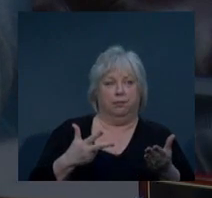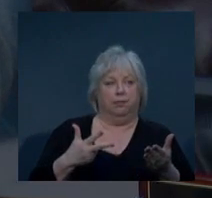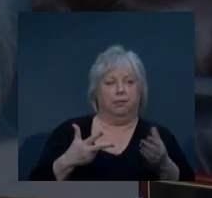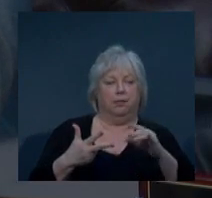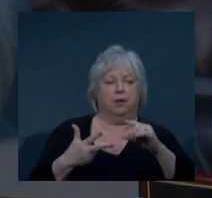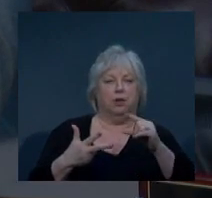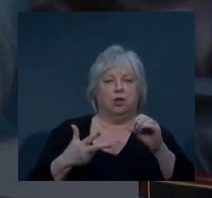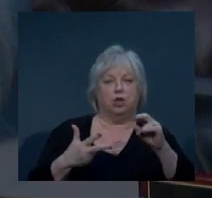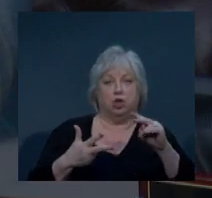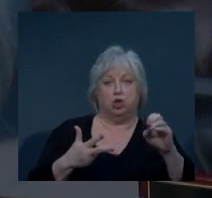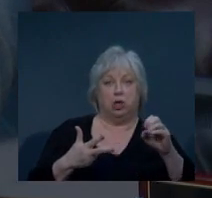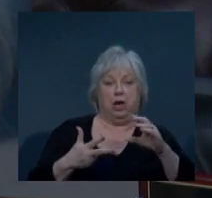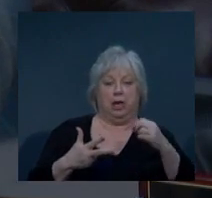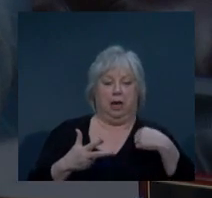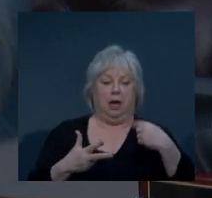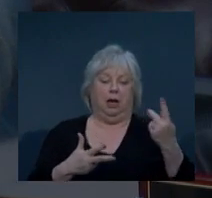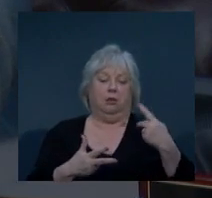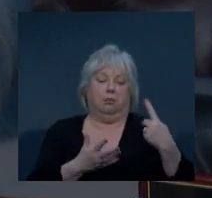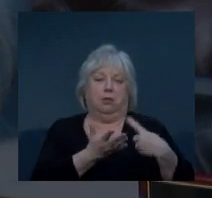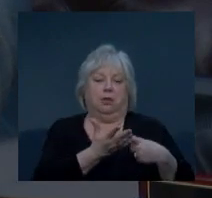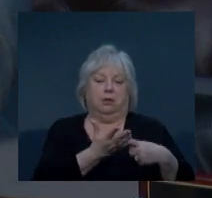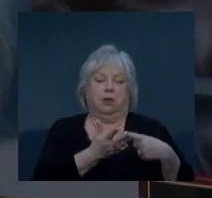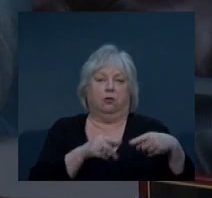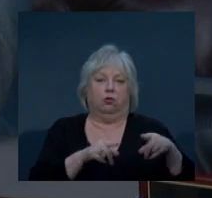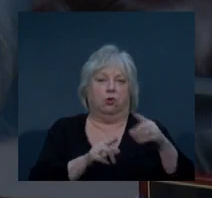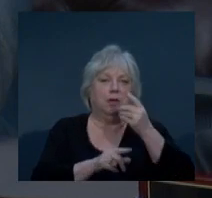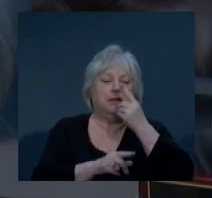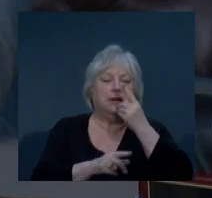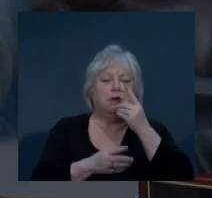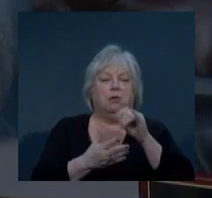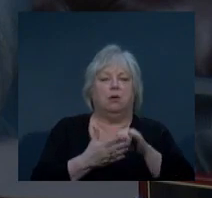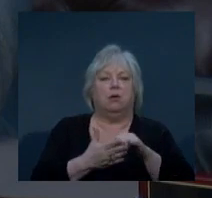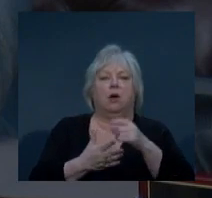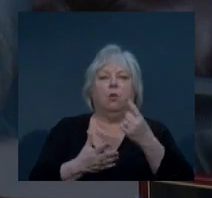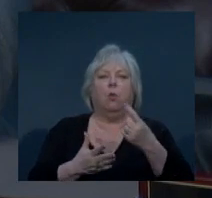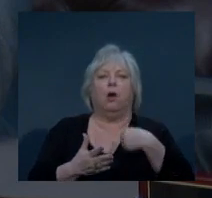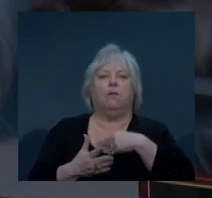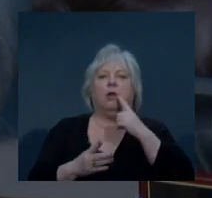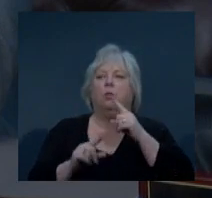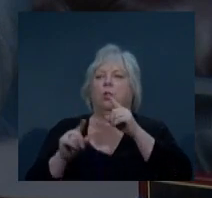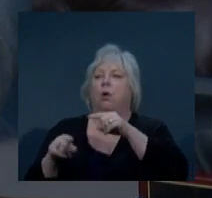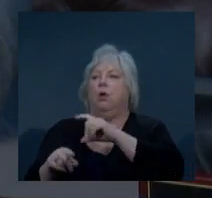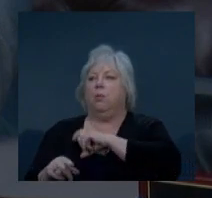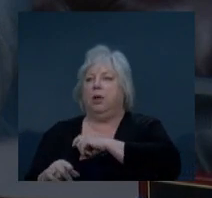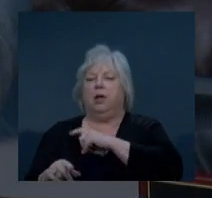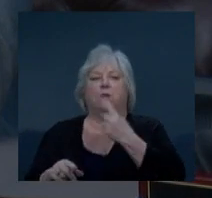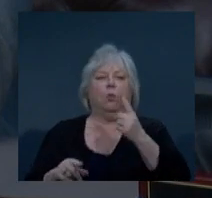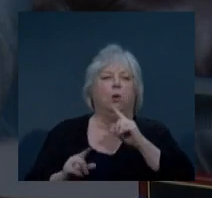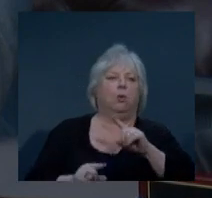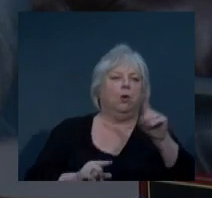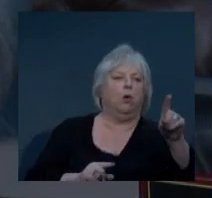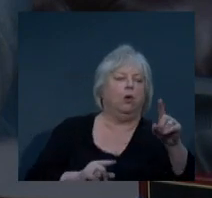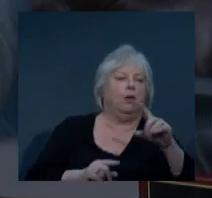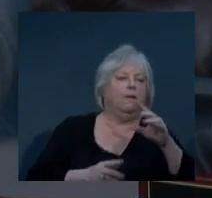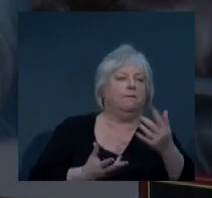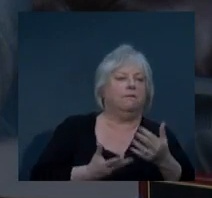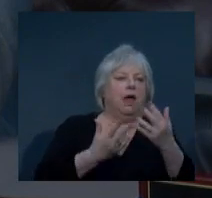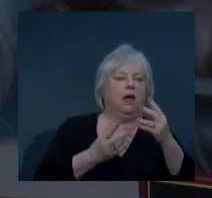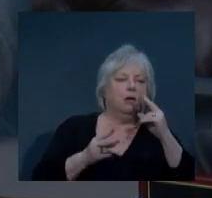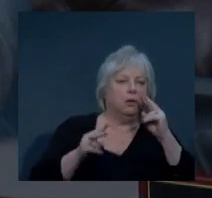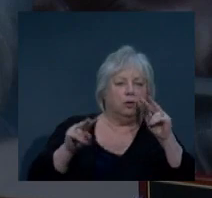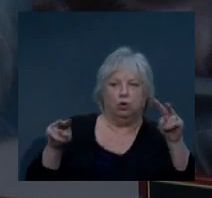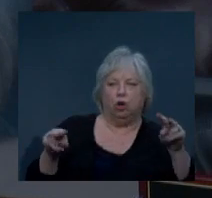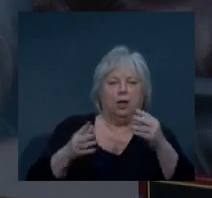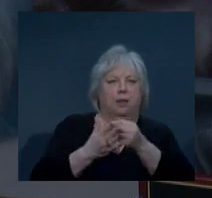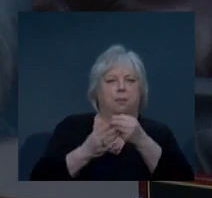Gene and I talked about at dinner is that one of us is going to go to the police and one's going to go to the fire and look at the budget and